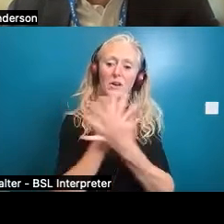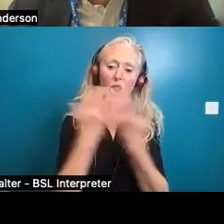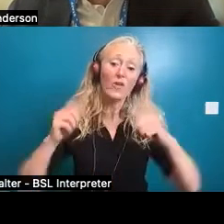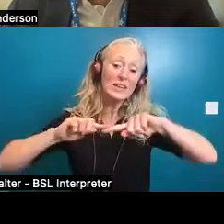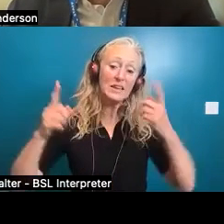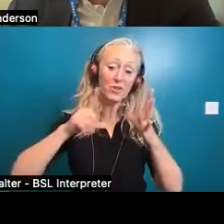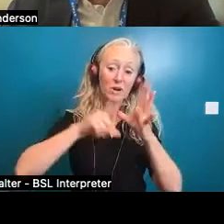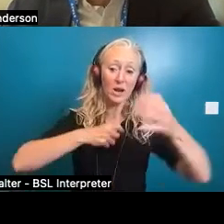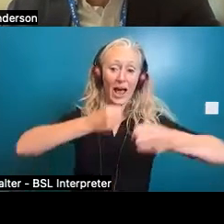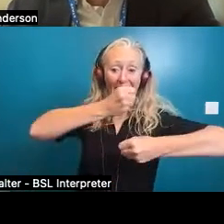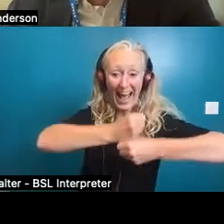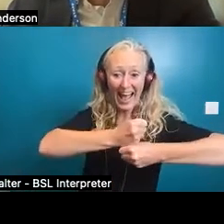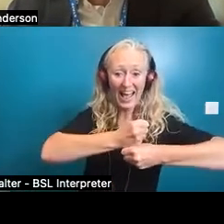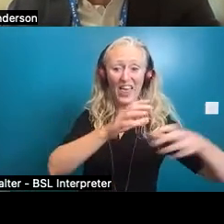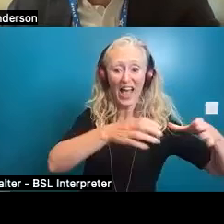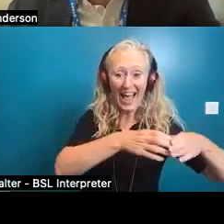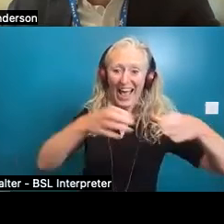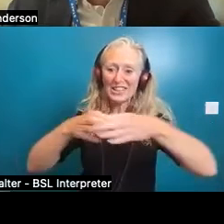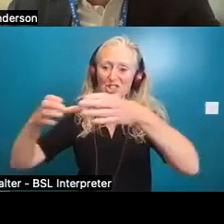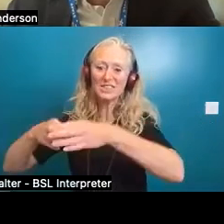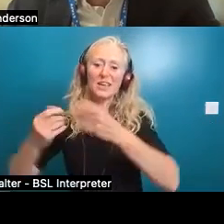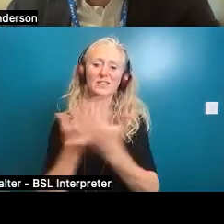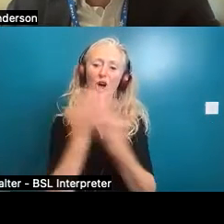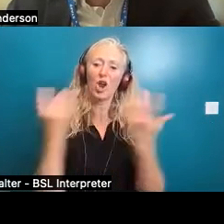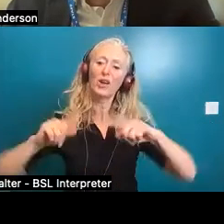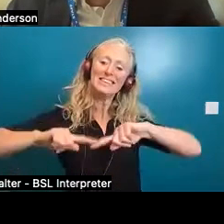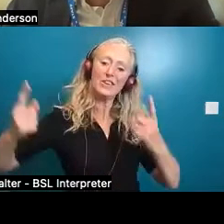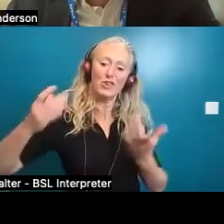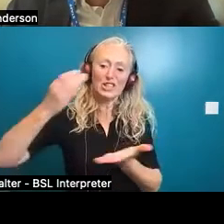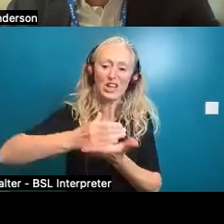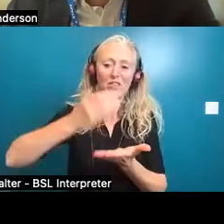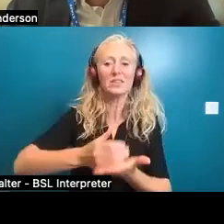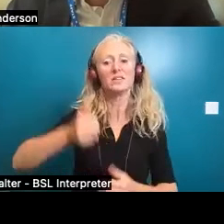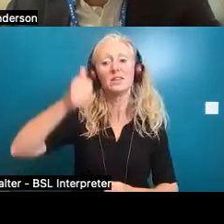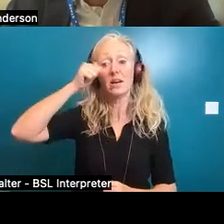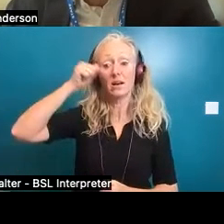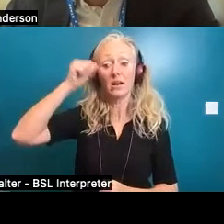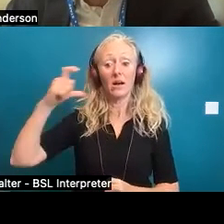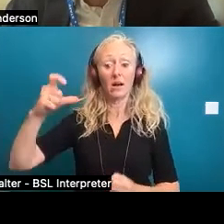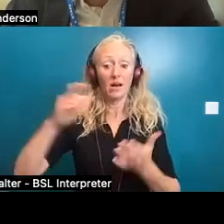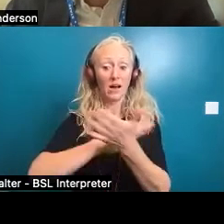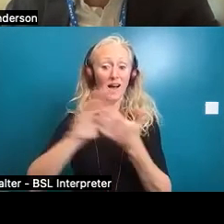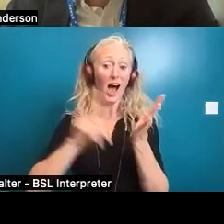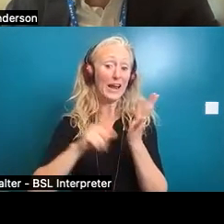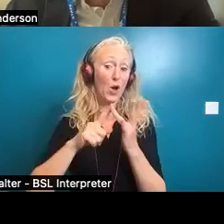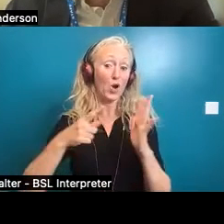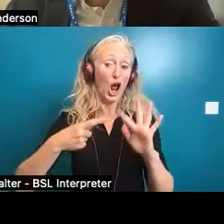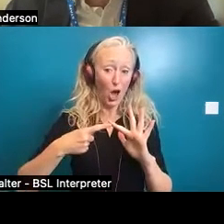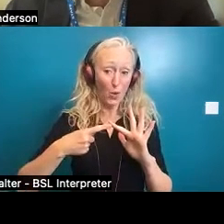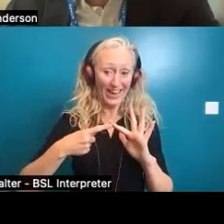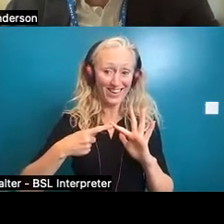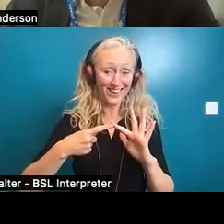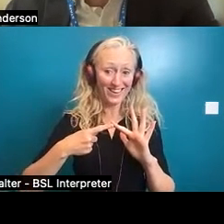agencies, there are lots of other charities. I know Chloe would be very keen for everyone to sign up